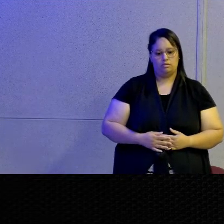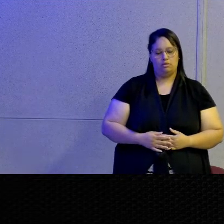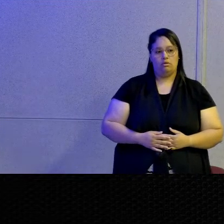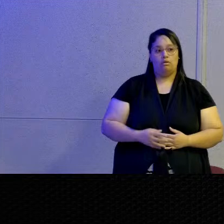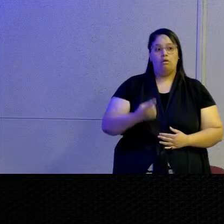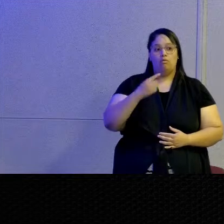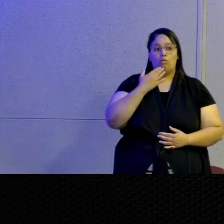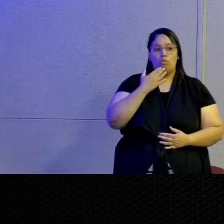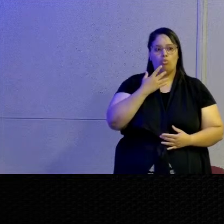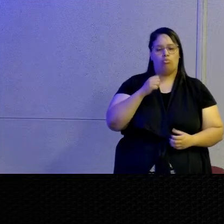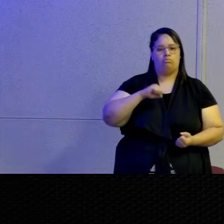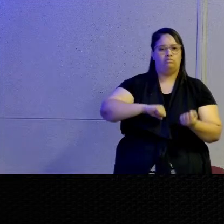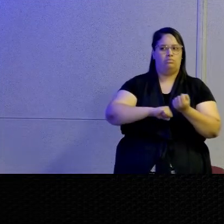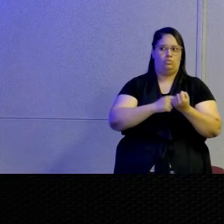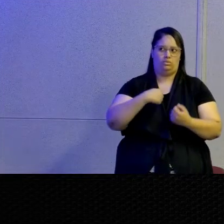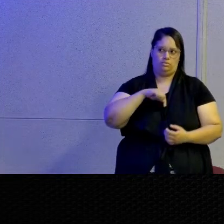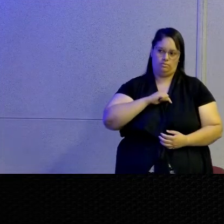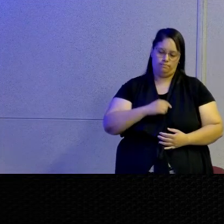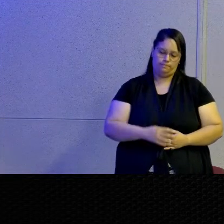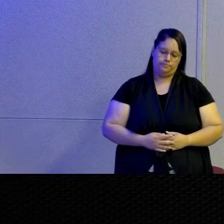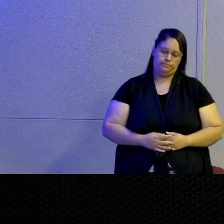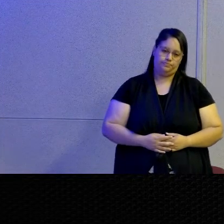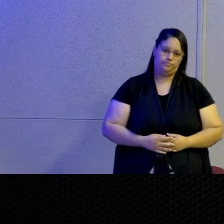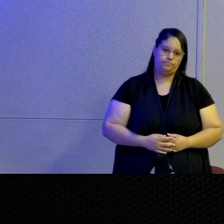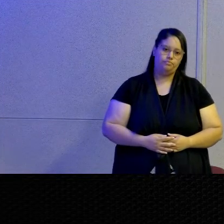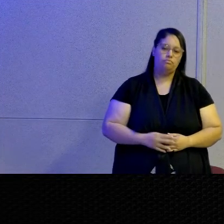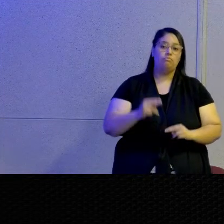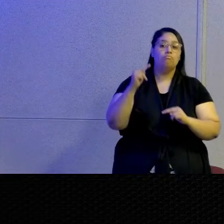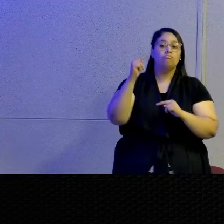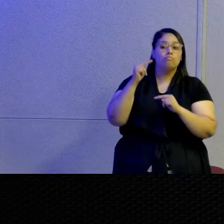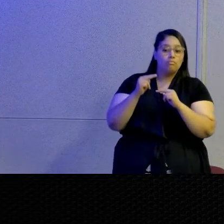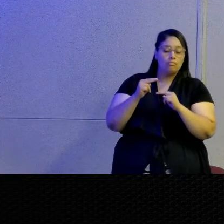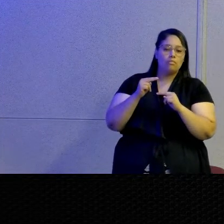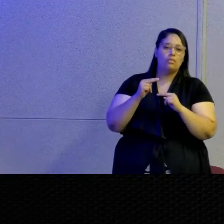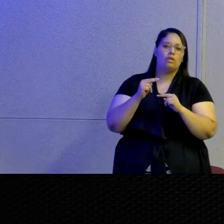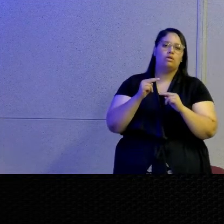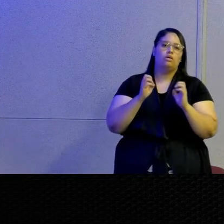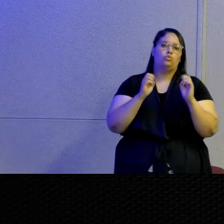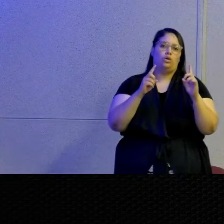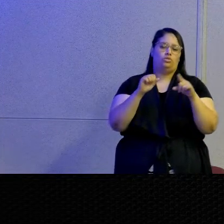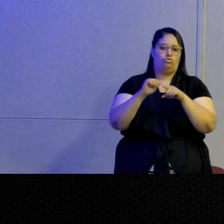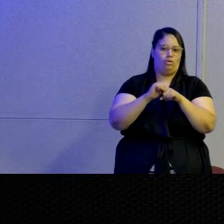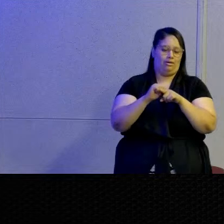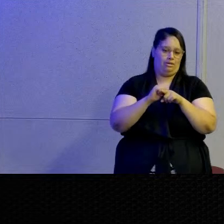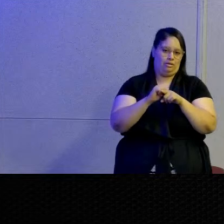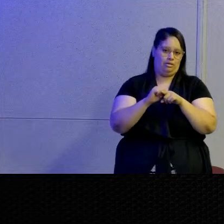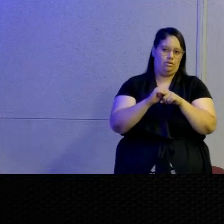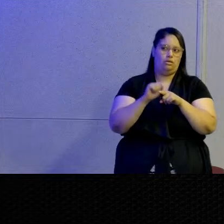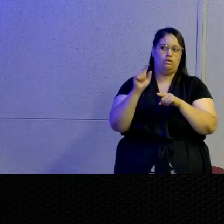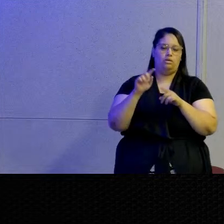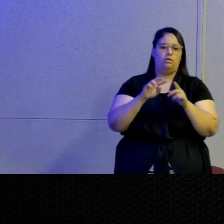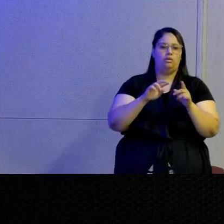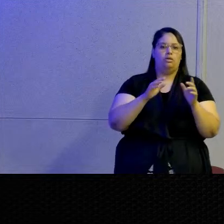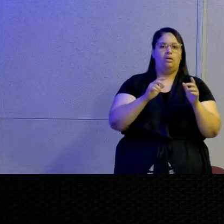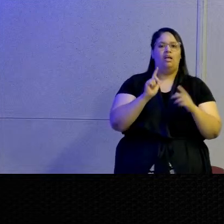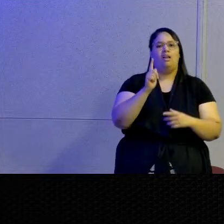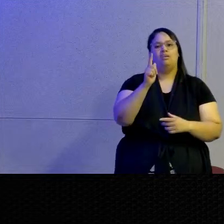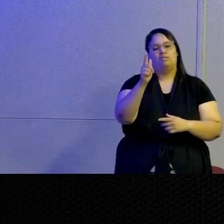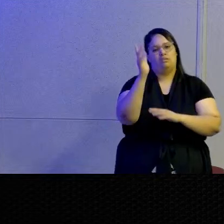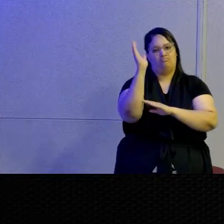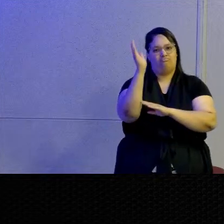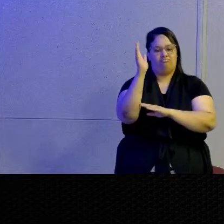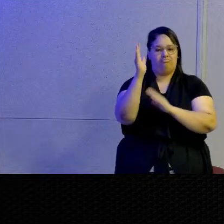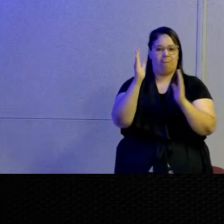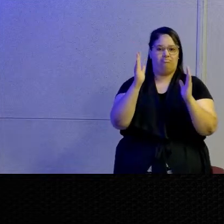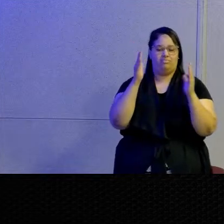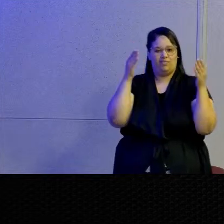those that support us. And very briefly on education training, this will be addressed in a dedicated talk later in